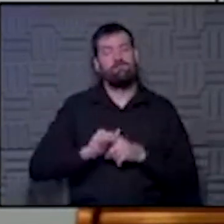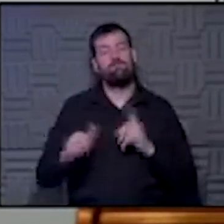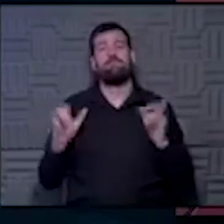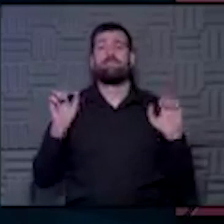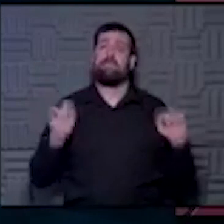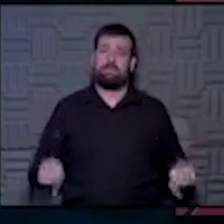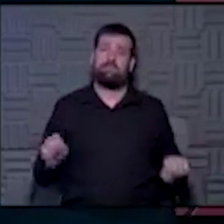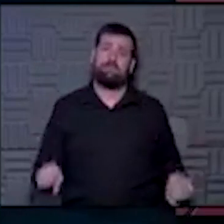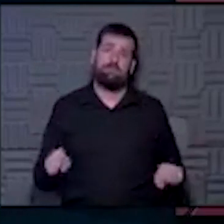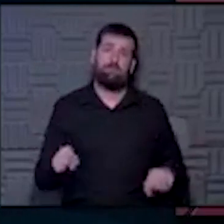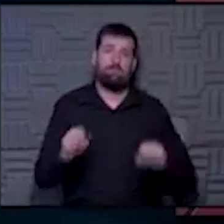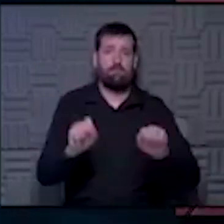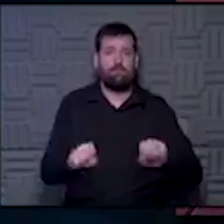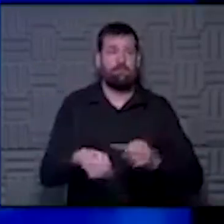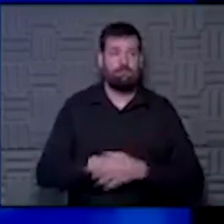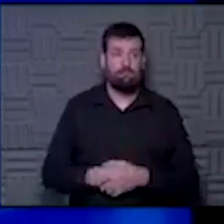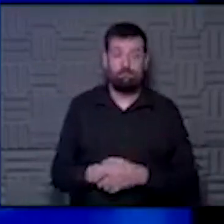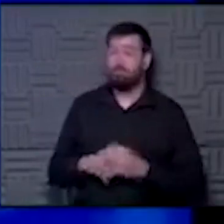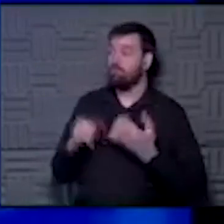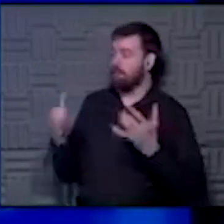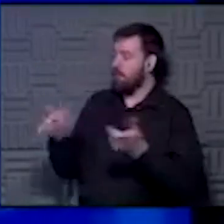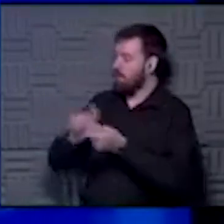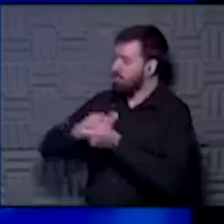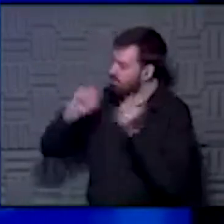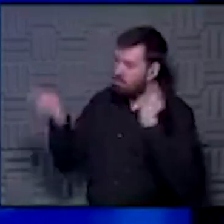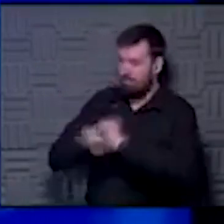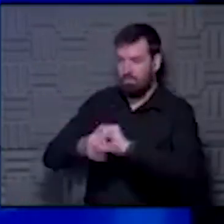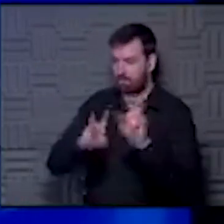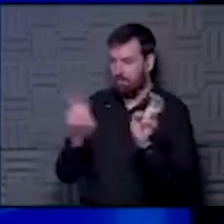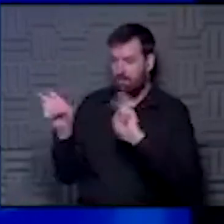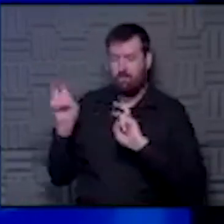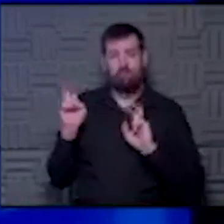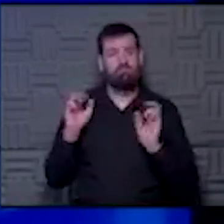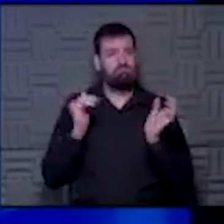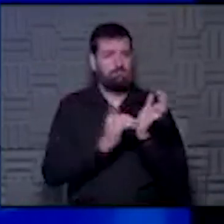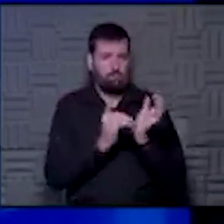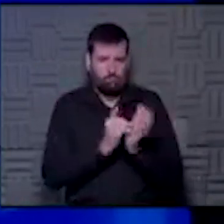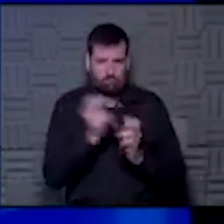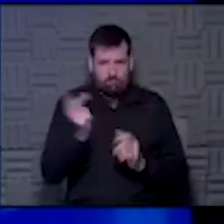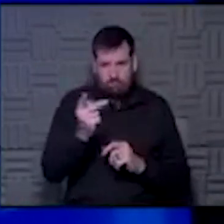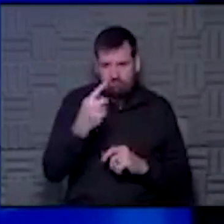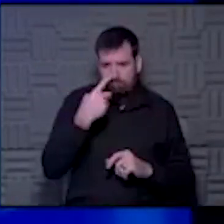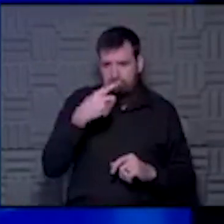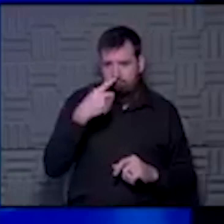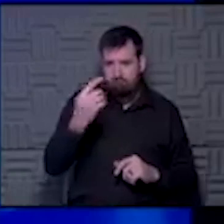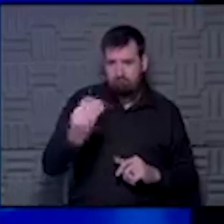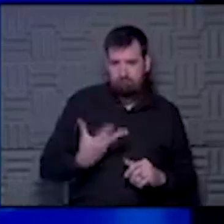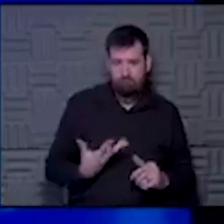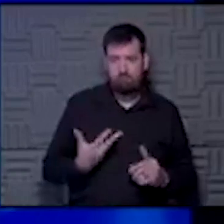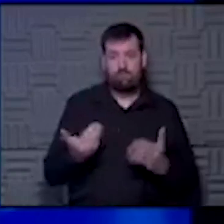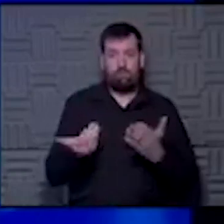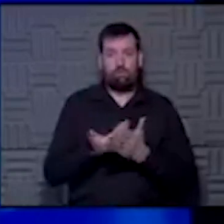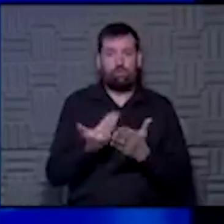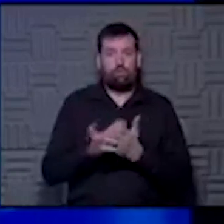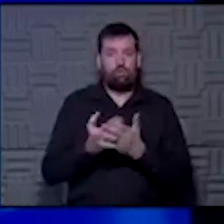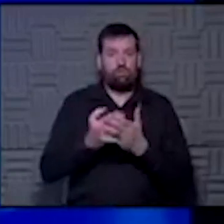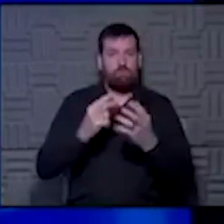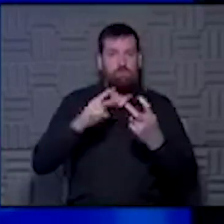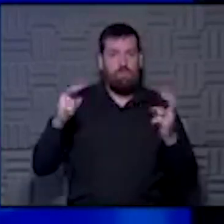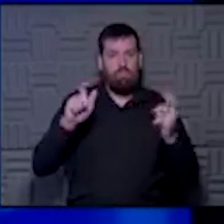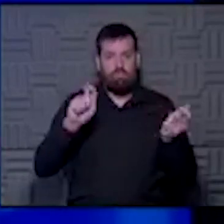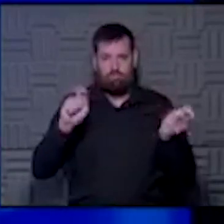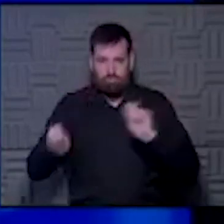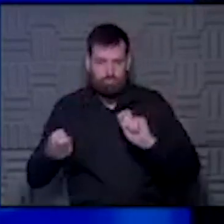there. Okay, totally changing topics. Okay, can the doctors tell us if they've heard about the new mutation of the